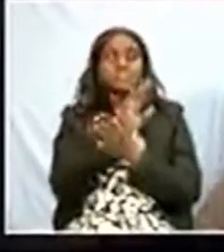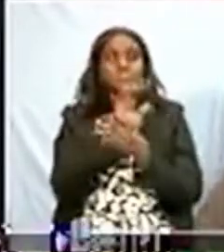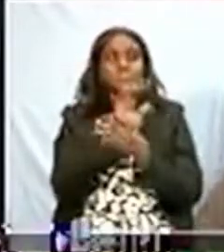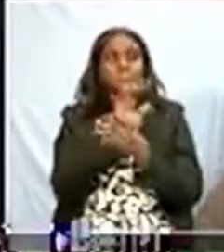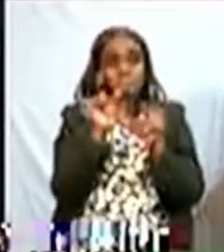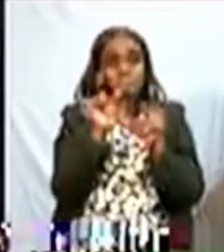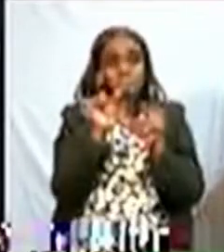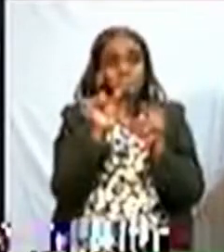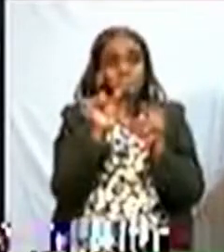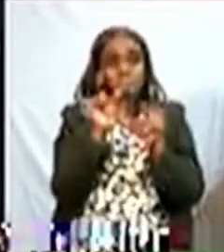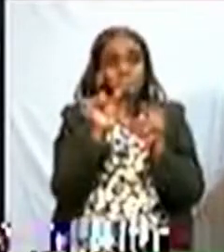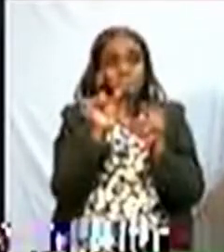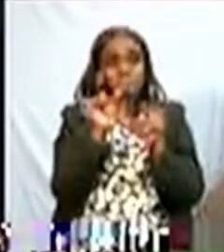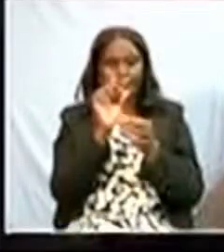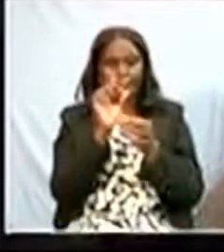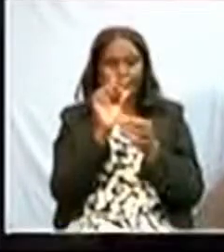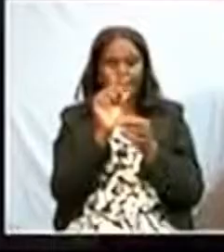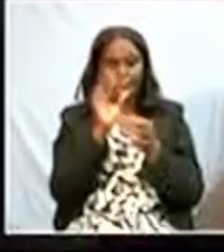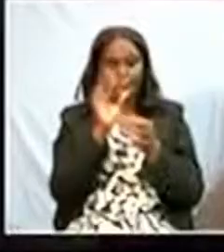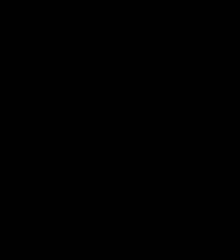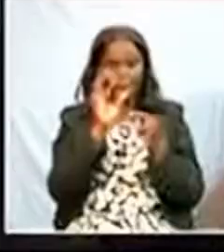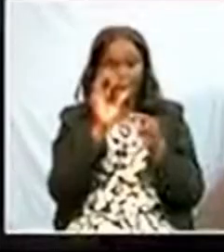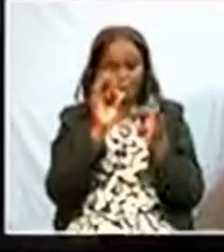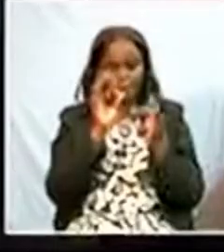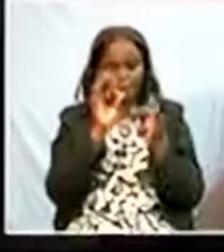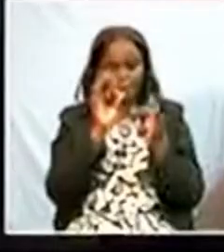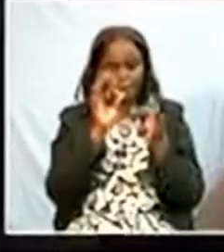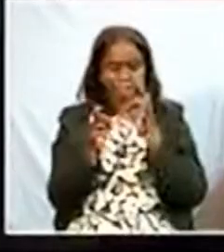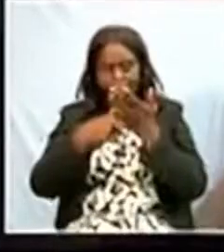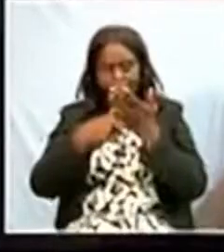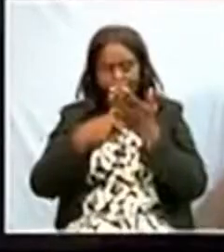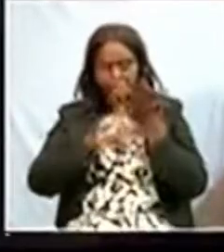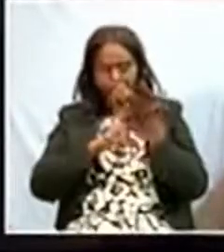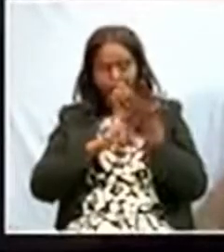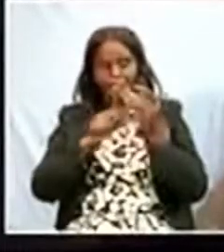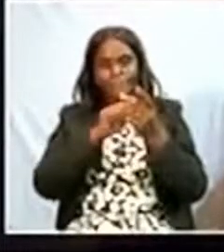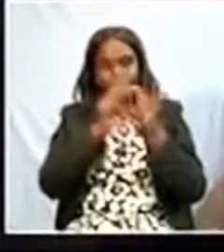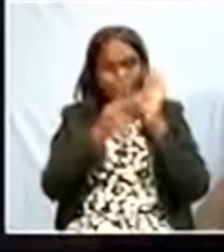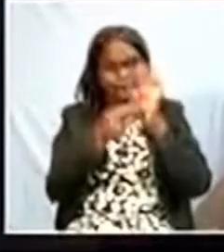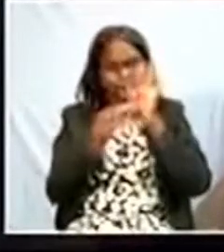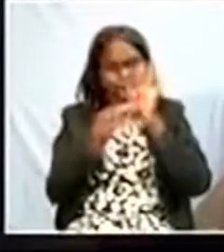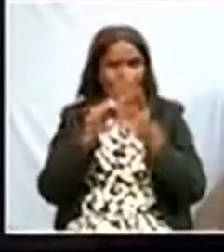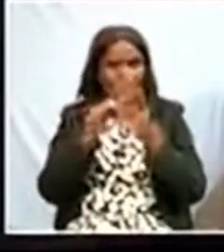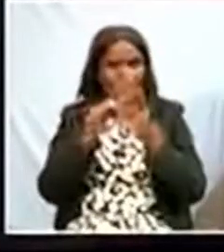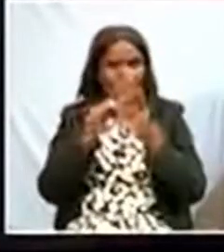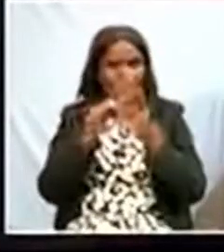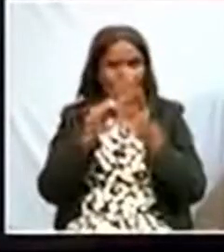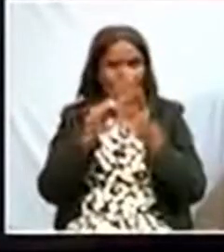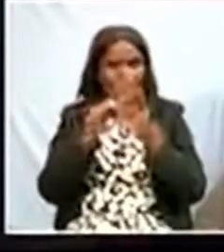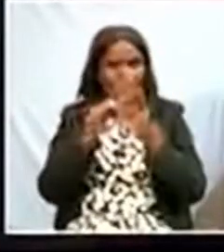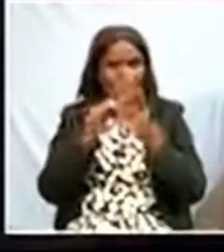and if charges were issued, where is the exhibit? Because the